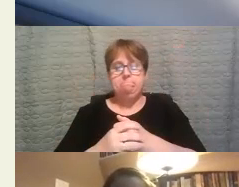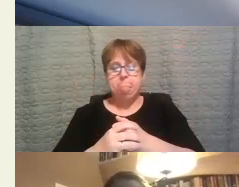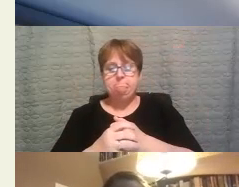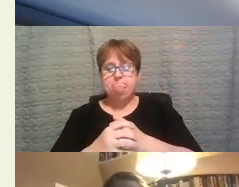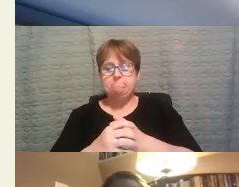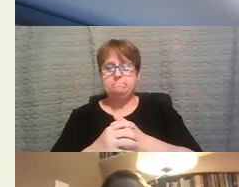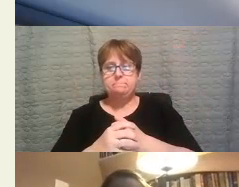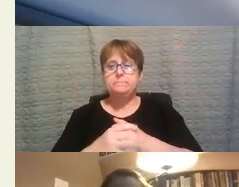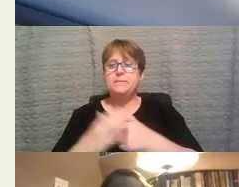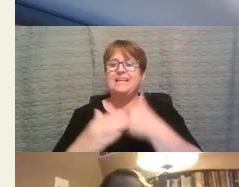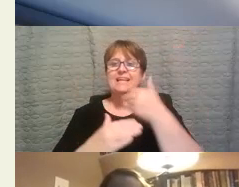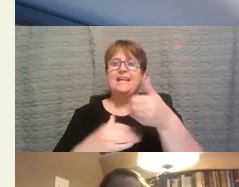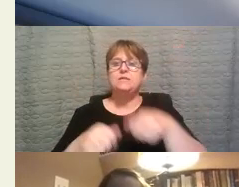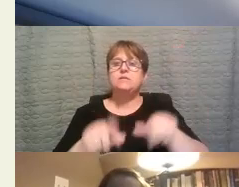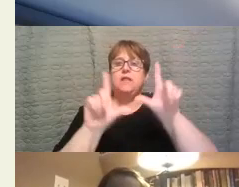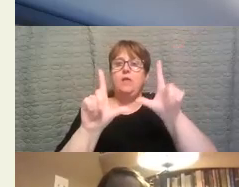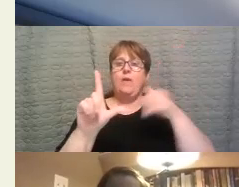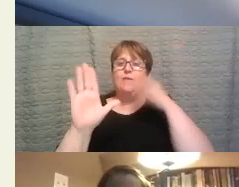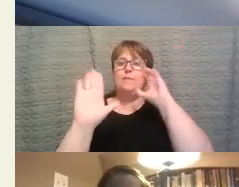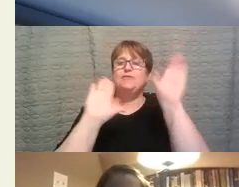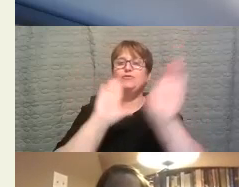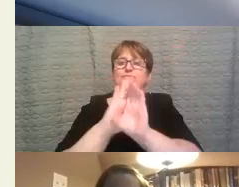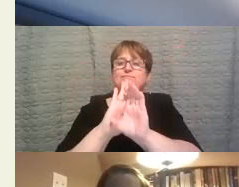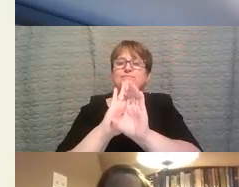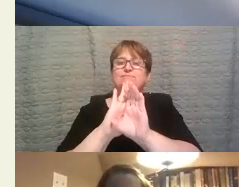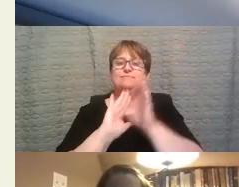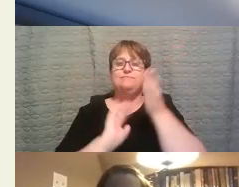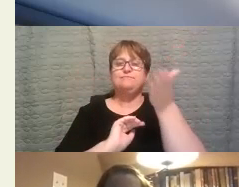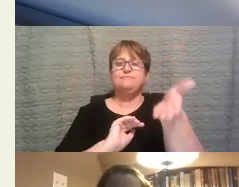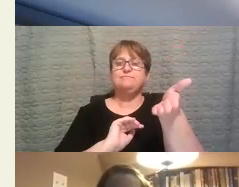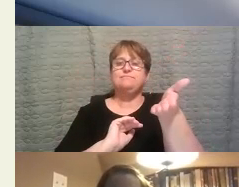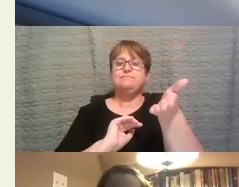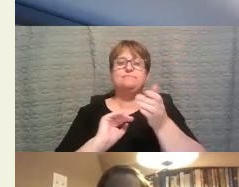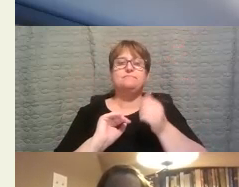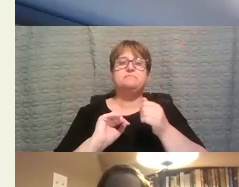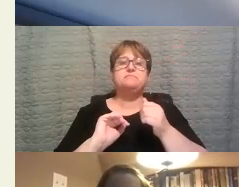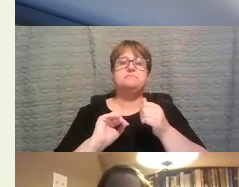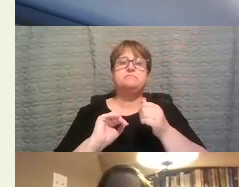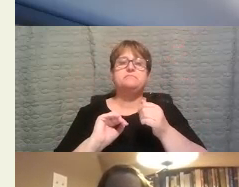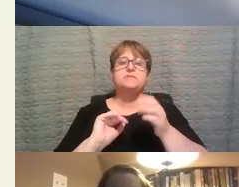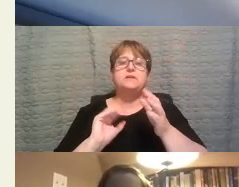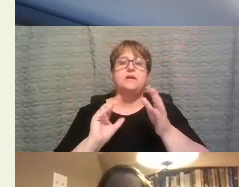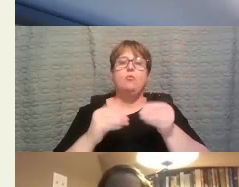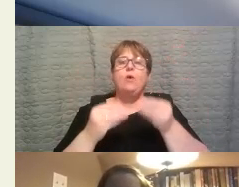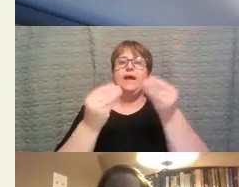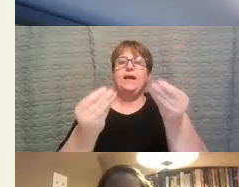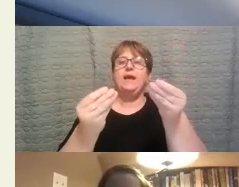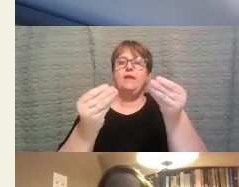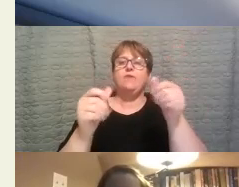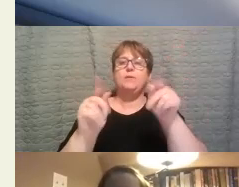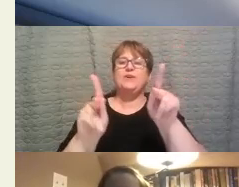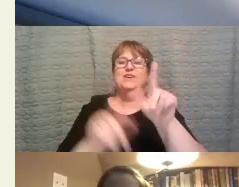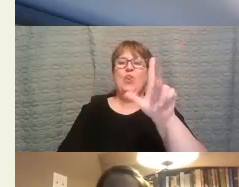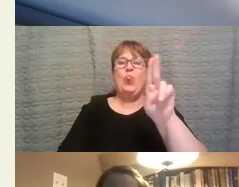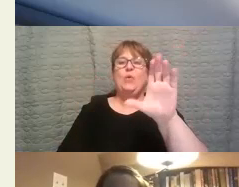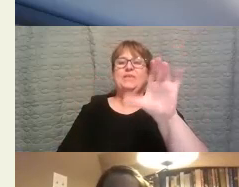the next slide, we have a picture where I want to give the chance to Lucy to